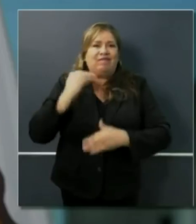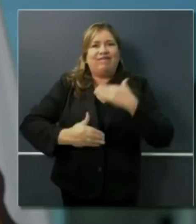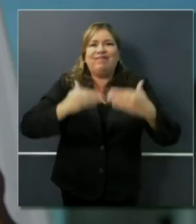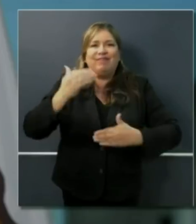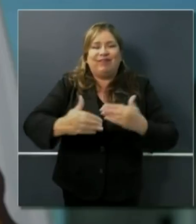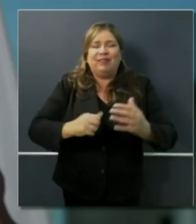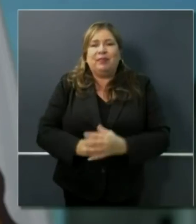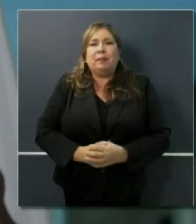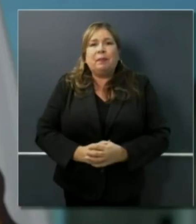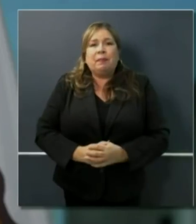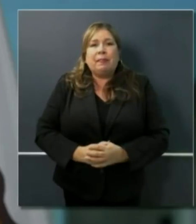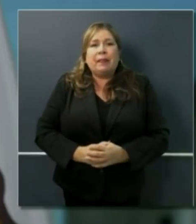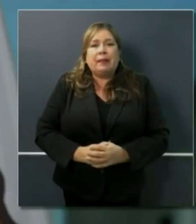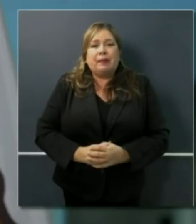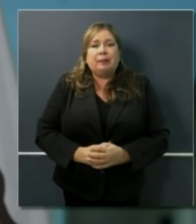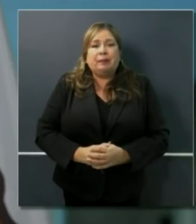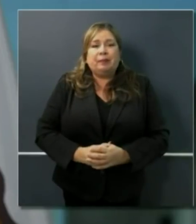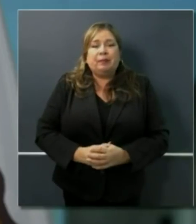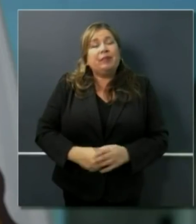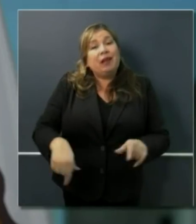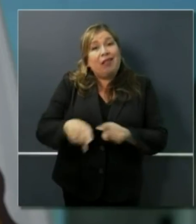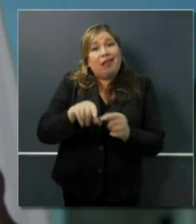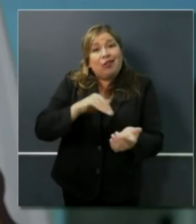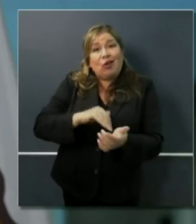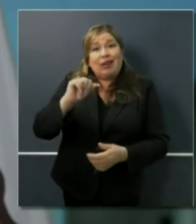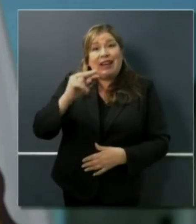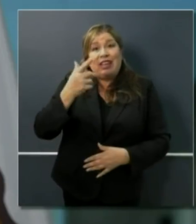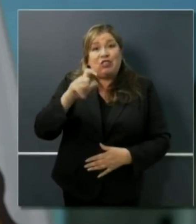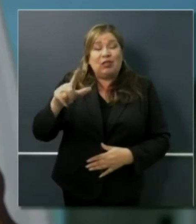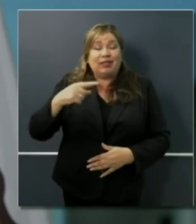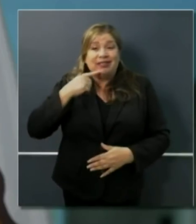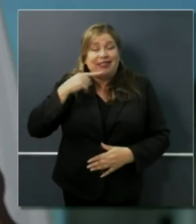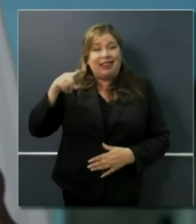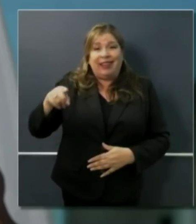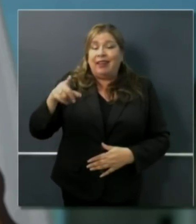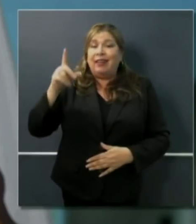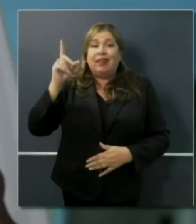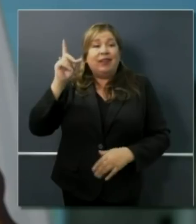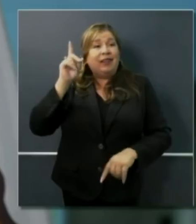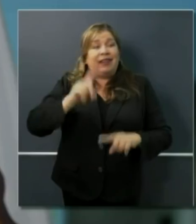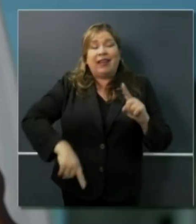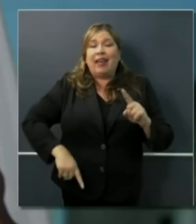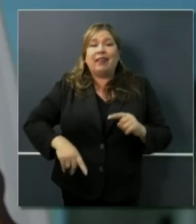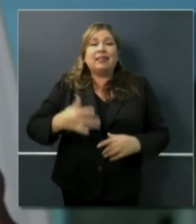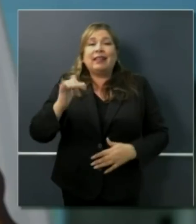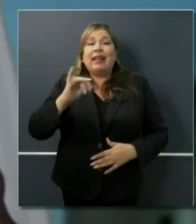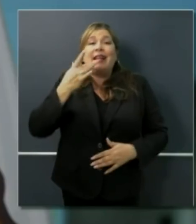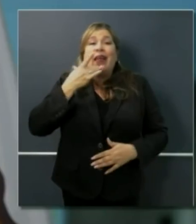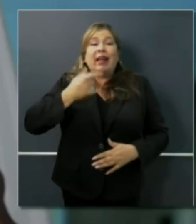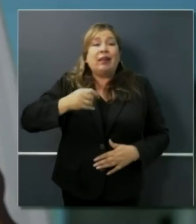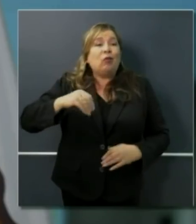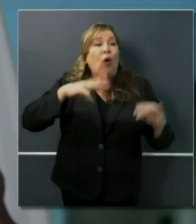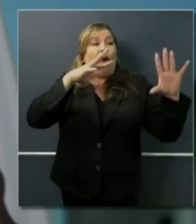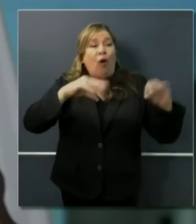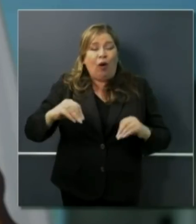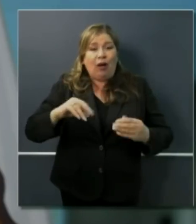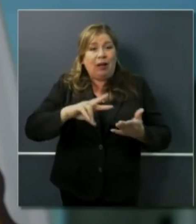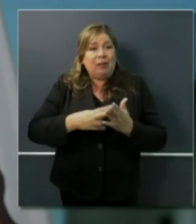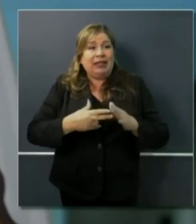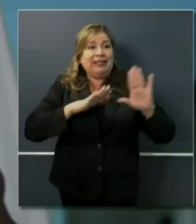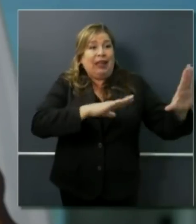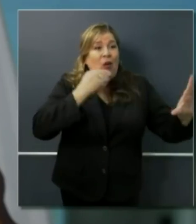Angel said, this is incredibly important. There's no light switch here. I would argue it's more like a dimmer. And that dimmer is